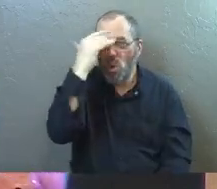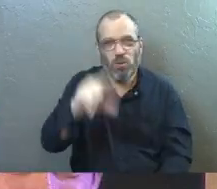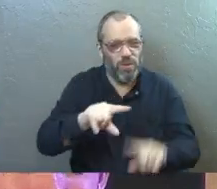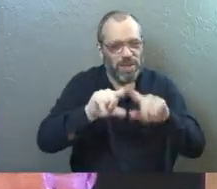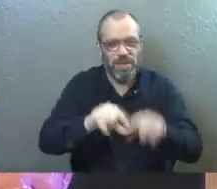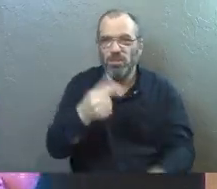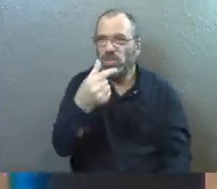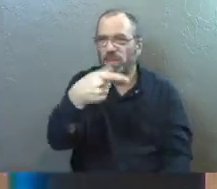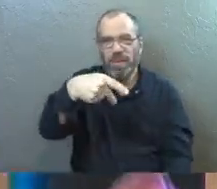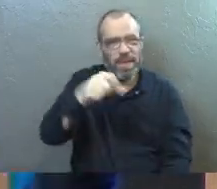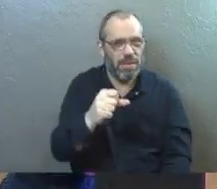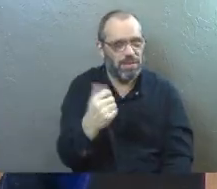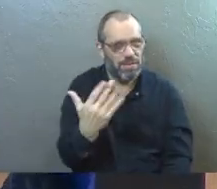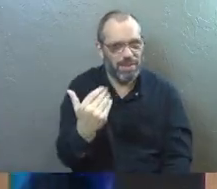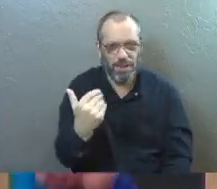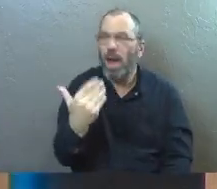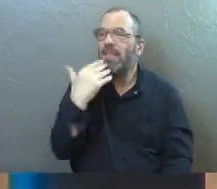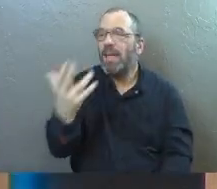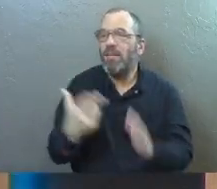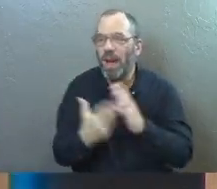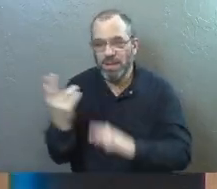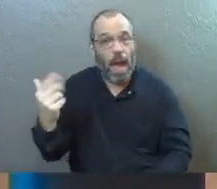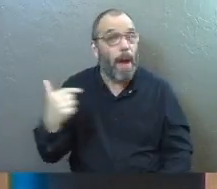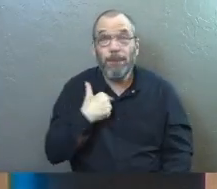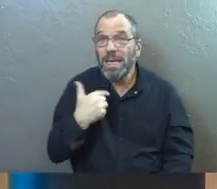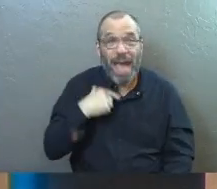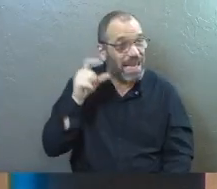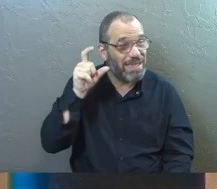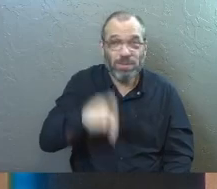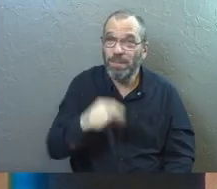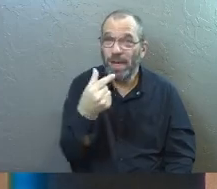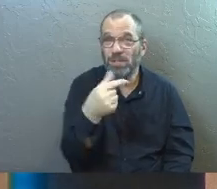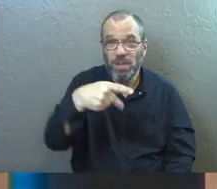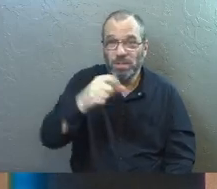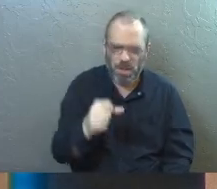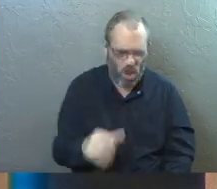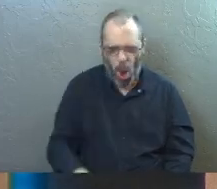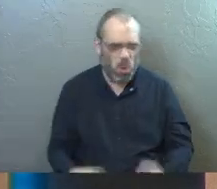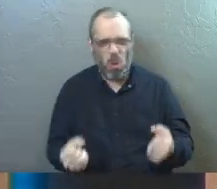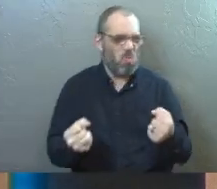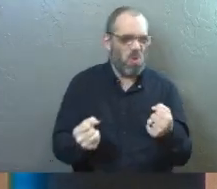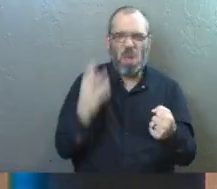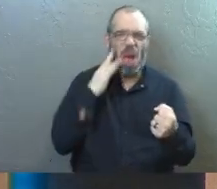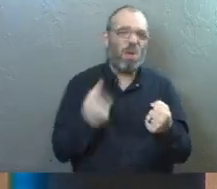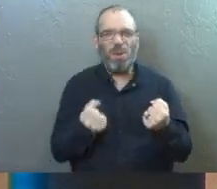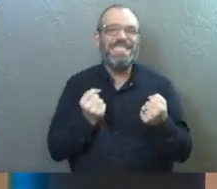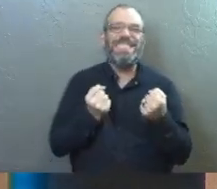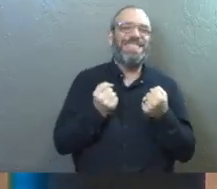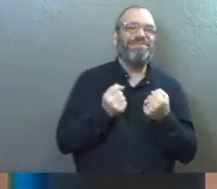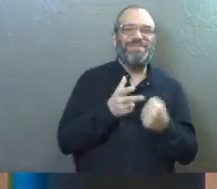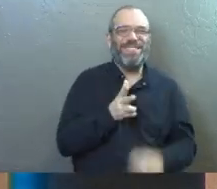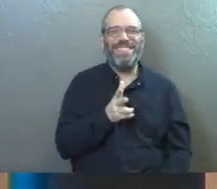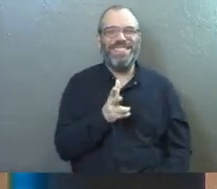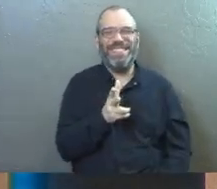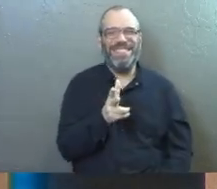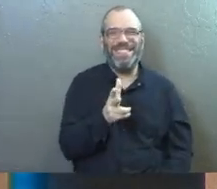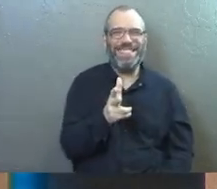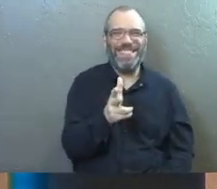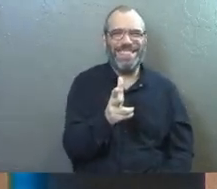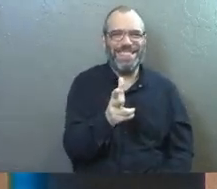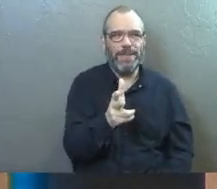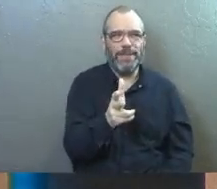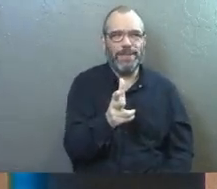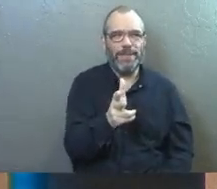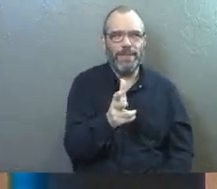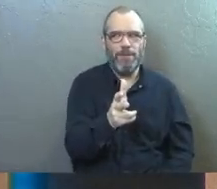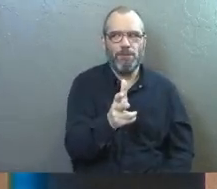That's where we're changing it up. Come on. Thanks for the honesty. I do it too sometimes. So I know how to get there, right? Like we've got it. I've got friends who do this all the time and